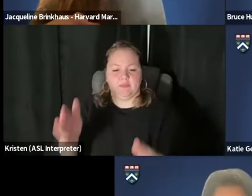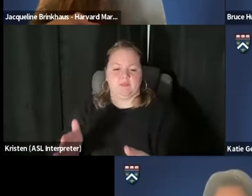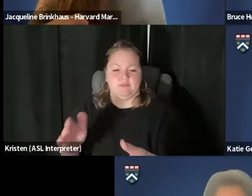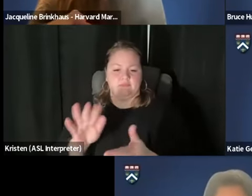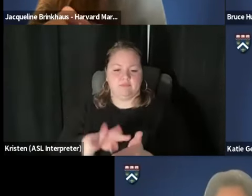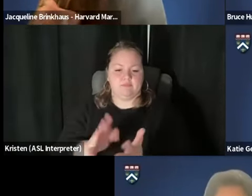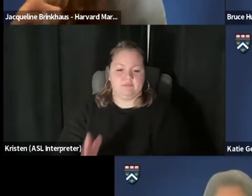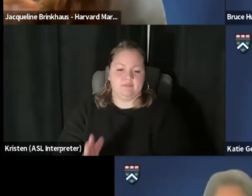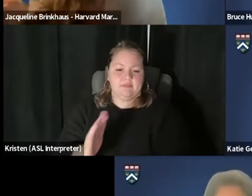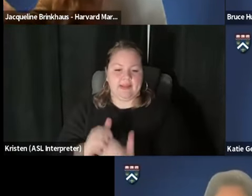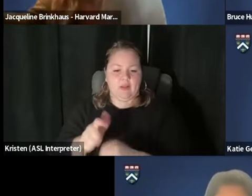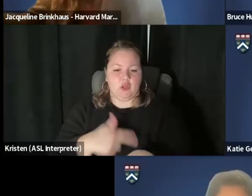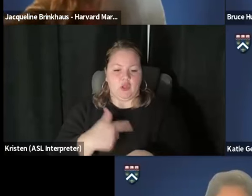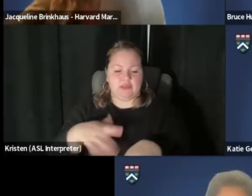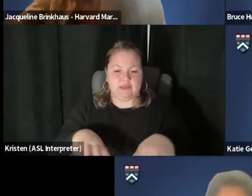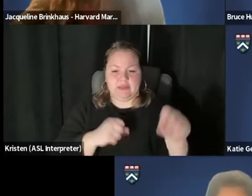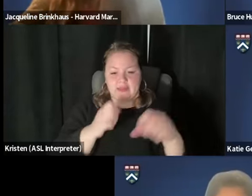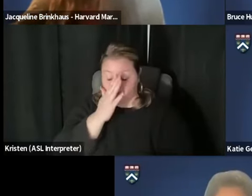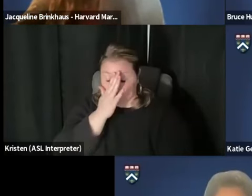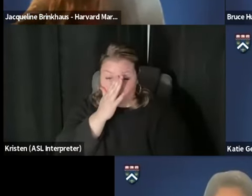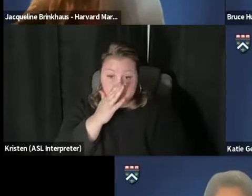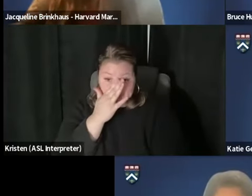So basically that our program